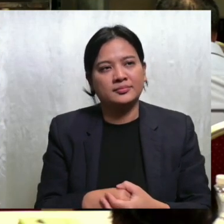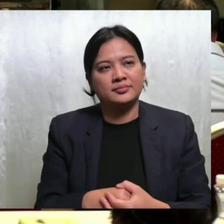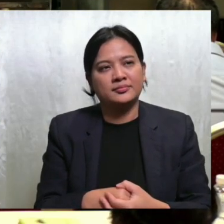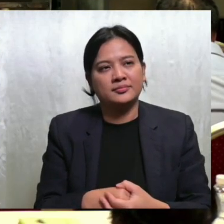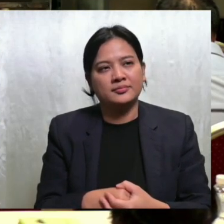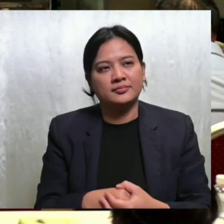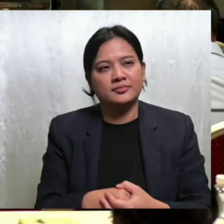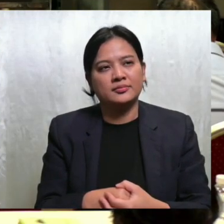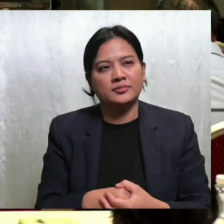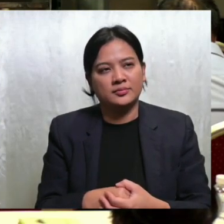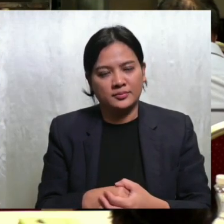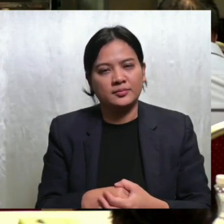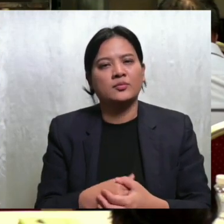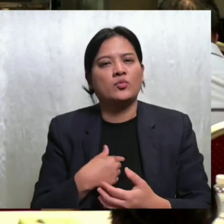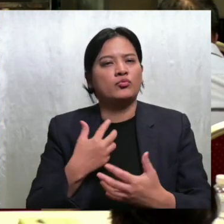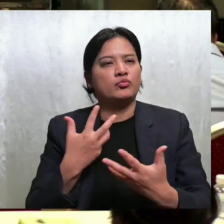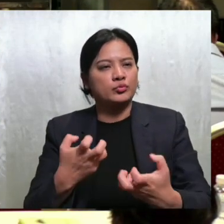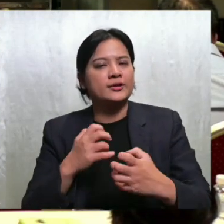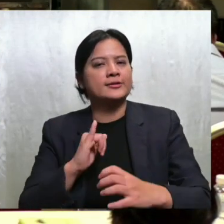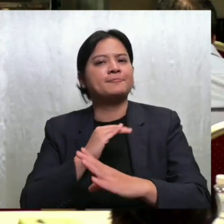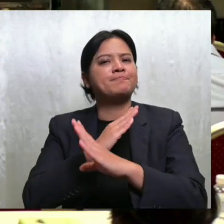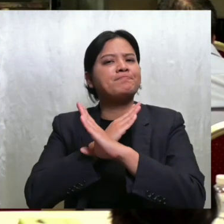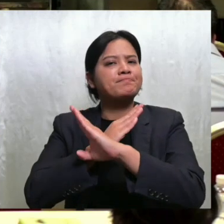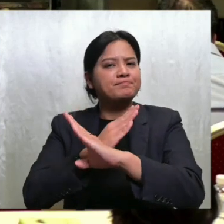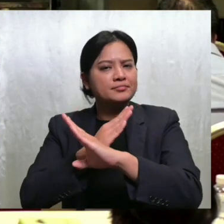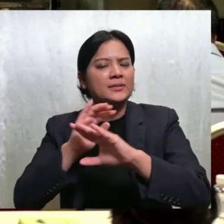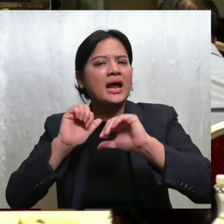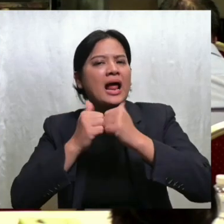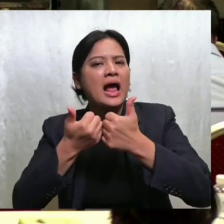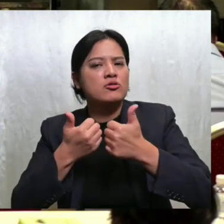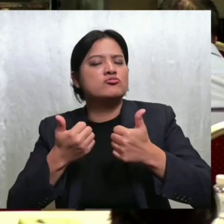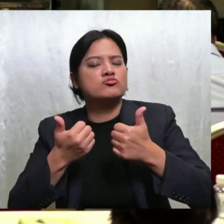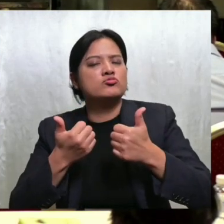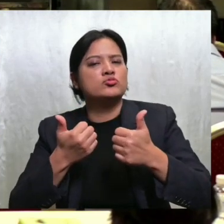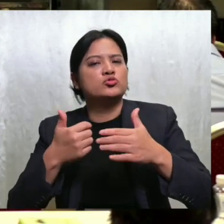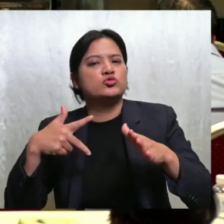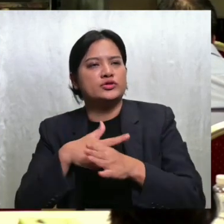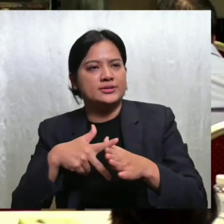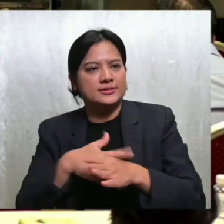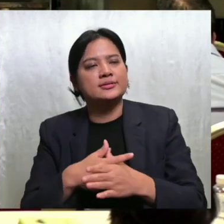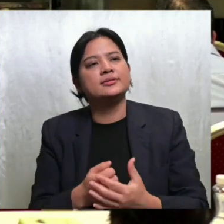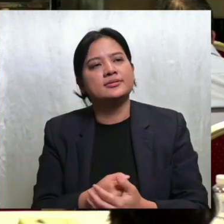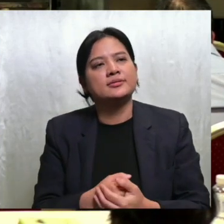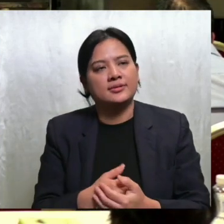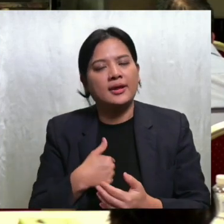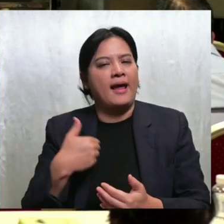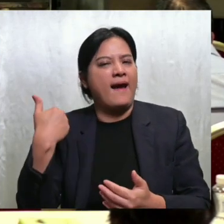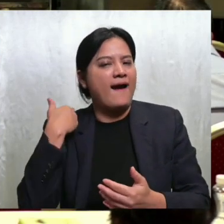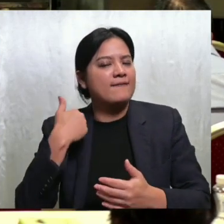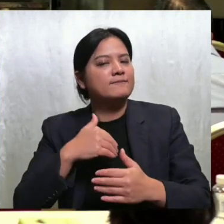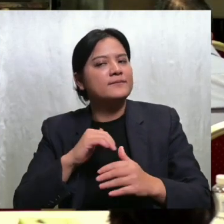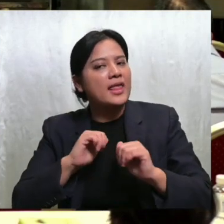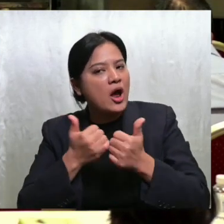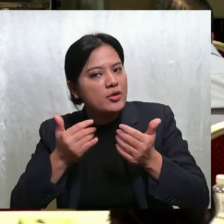you are doing a self-learning or doing coding through AI, I think it's still a milestone